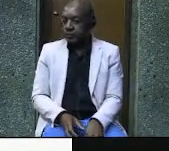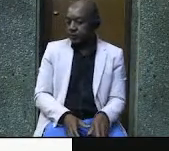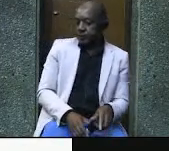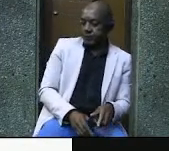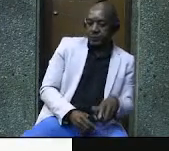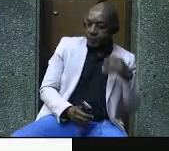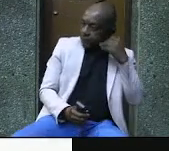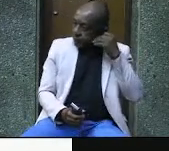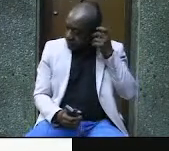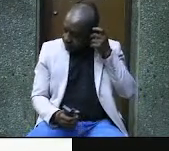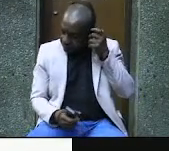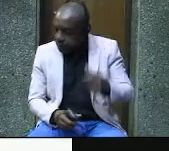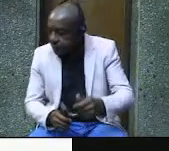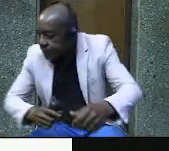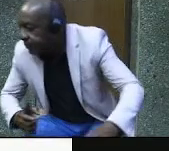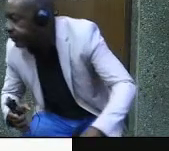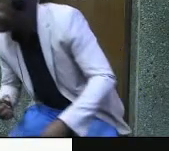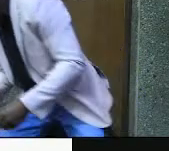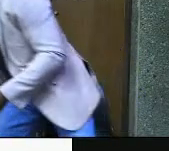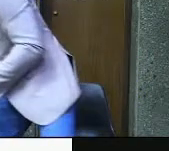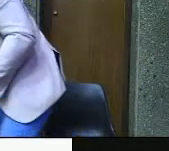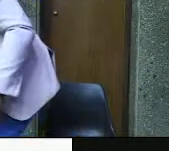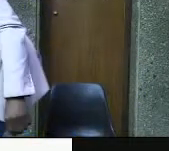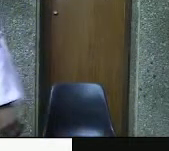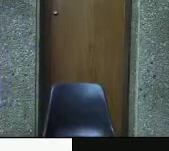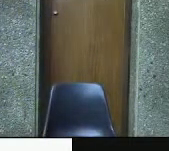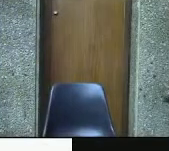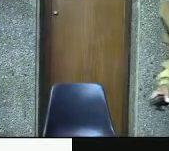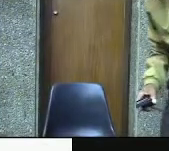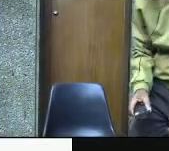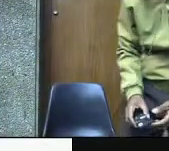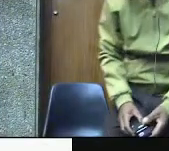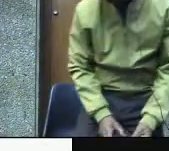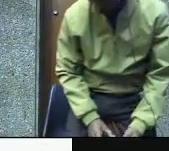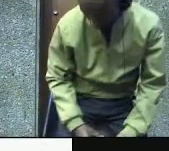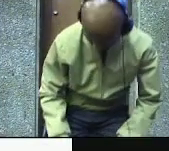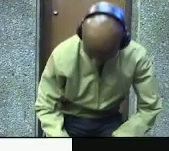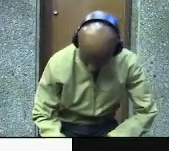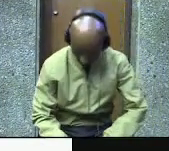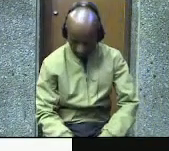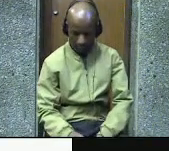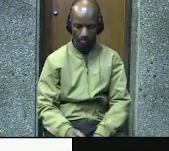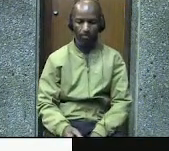I've already indicated what possession is. I will not